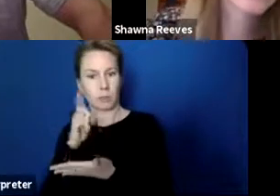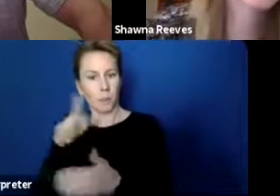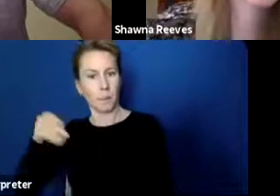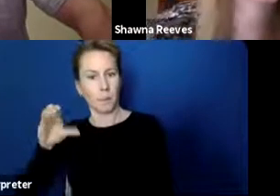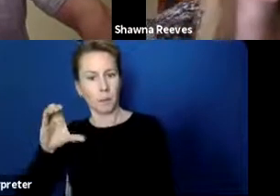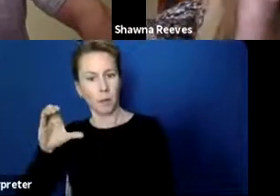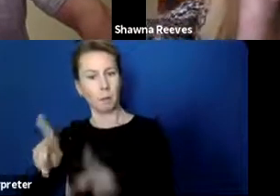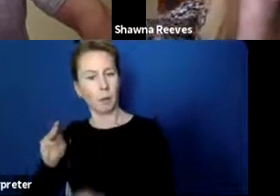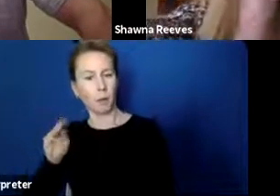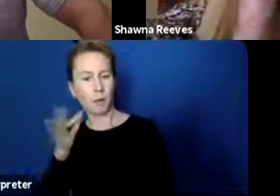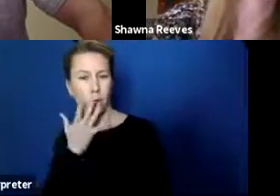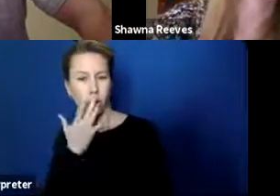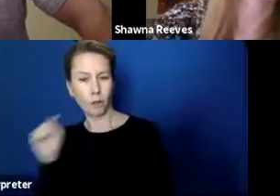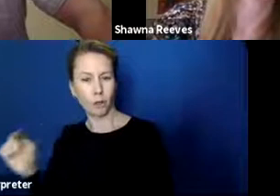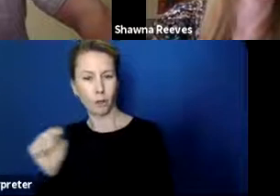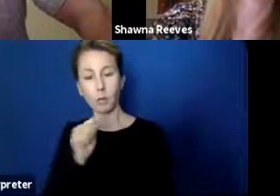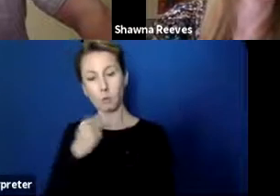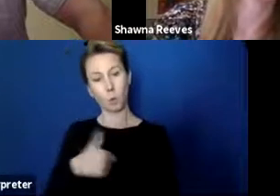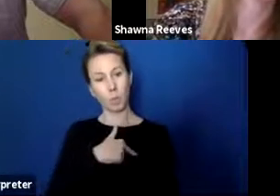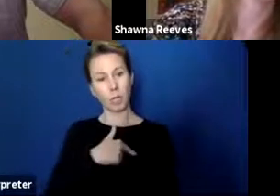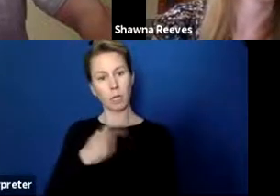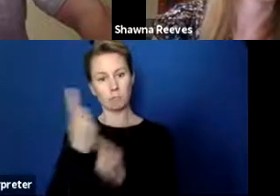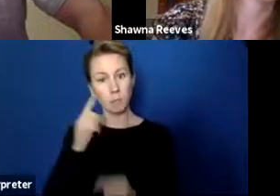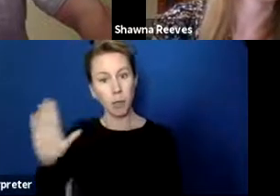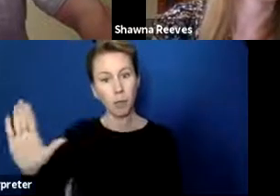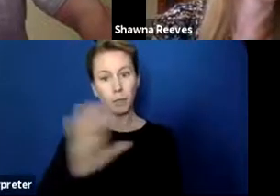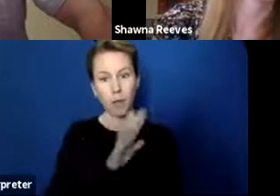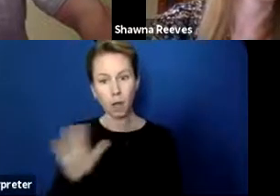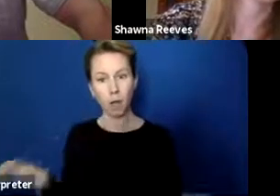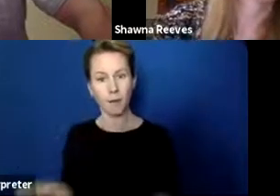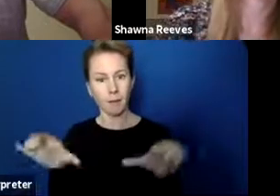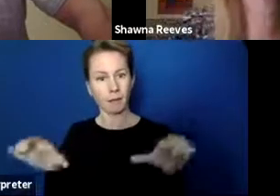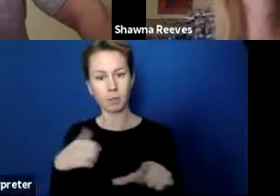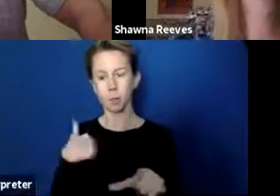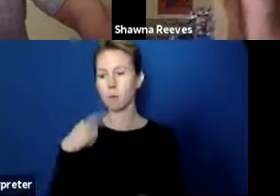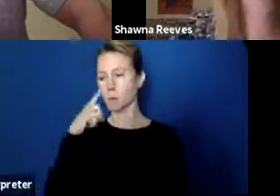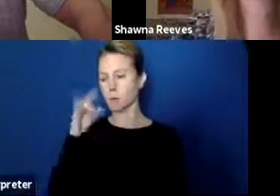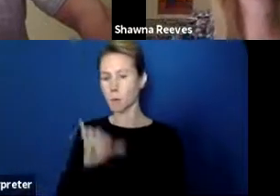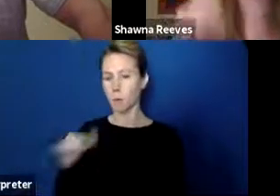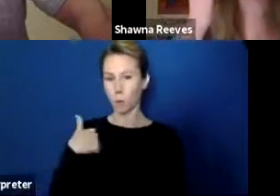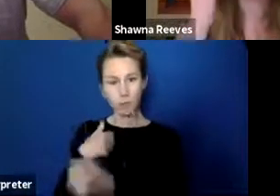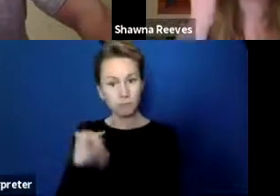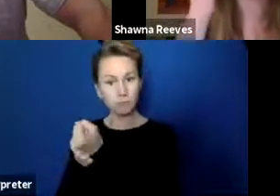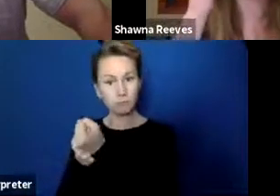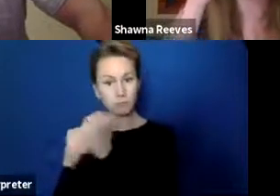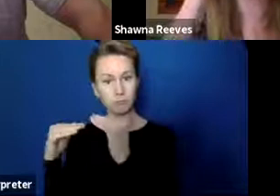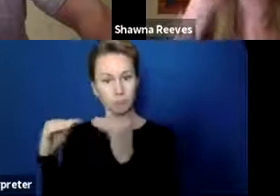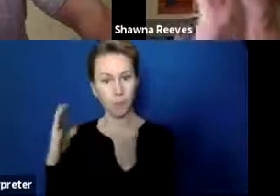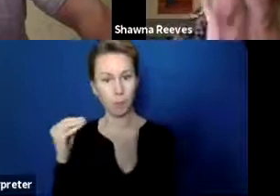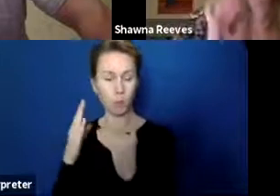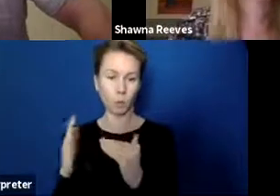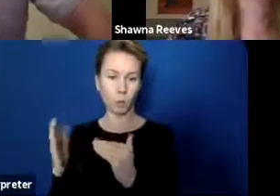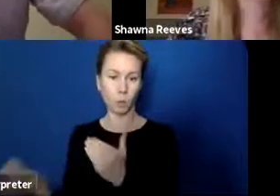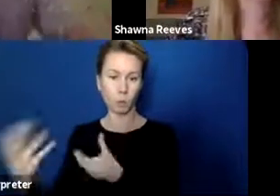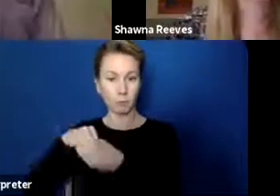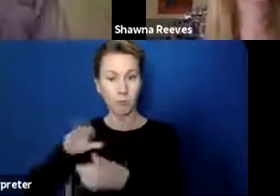same principles that we also see in other movements like women's and LGBTQ. And what is particularly salient right now is